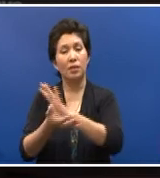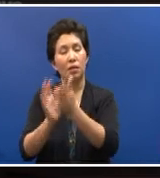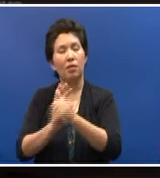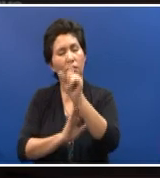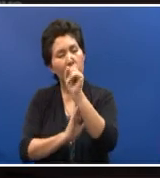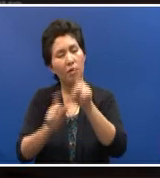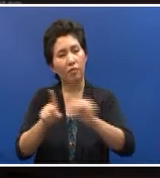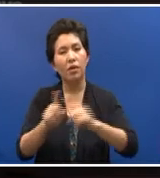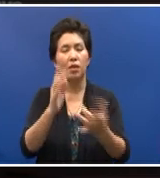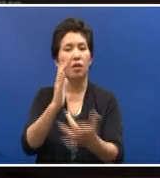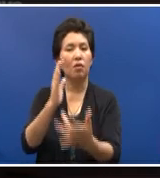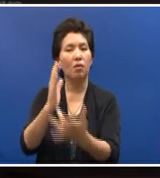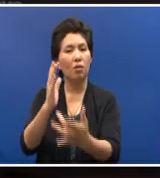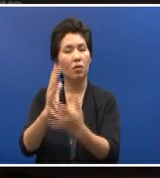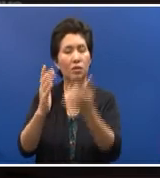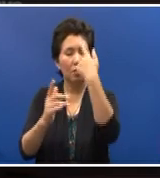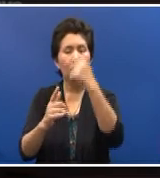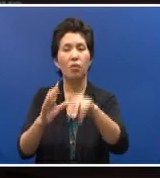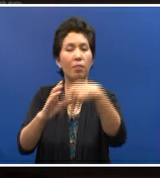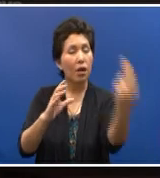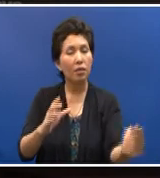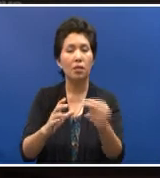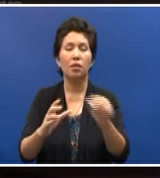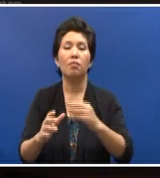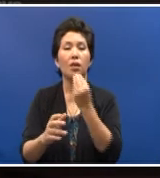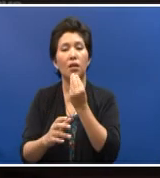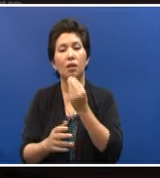different technology in order to do something.